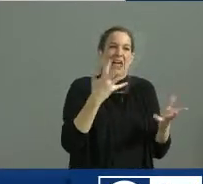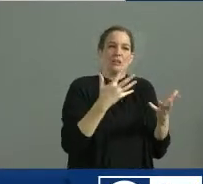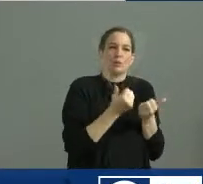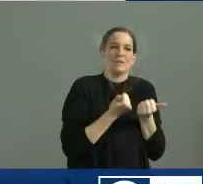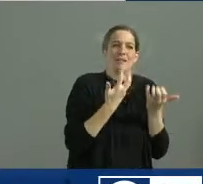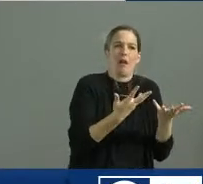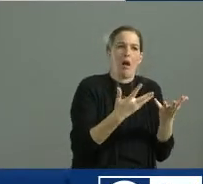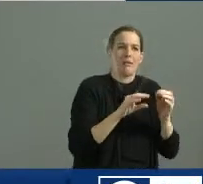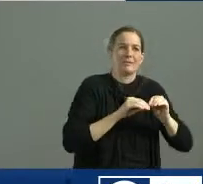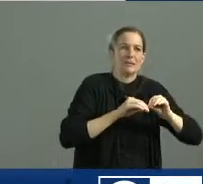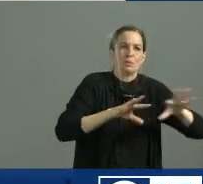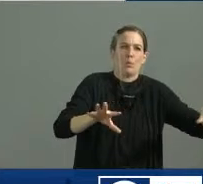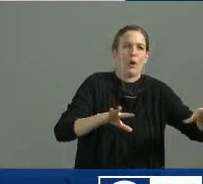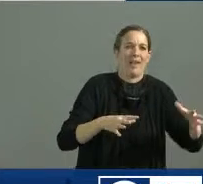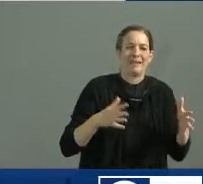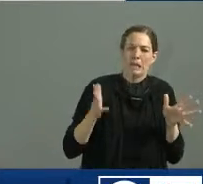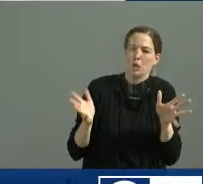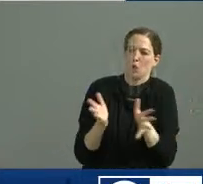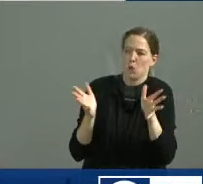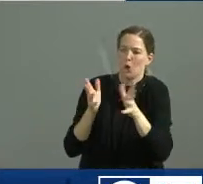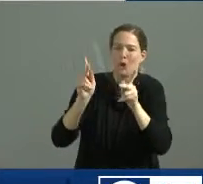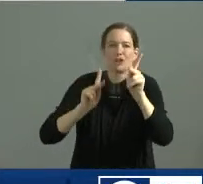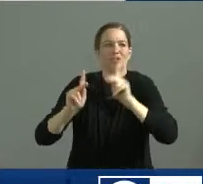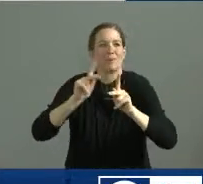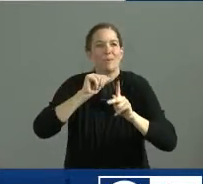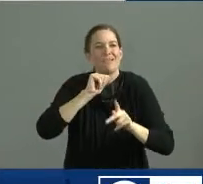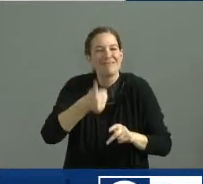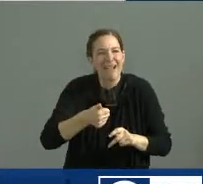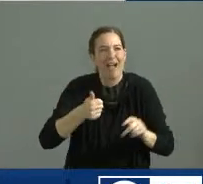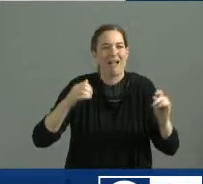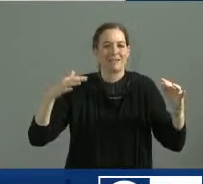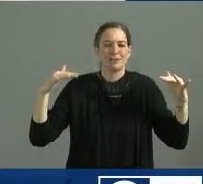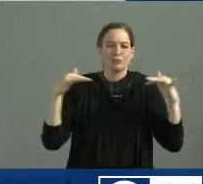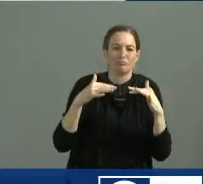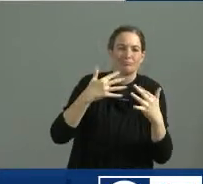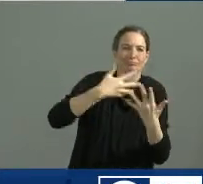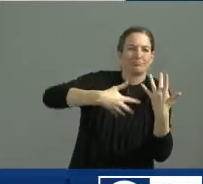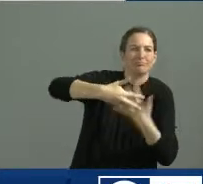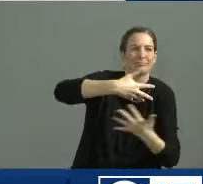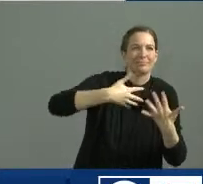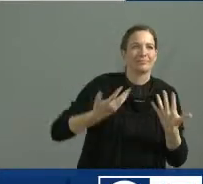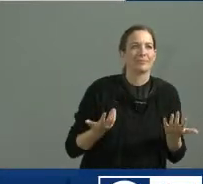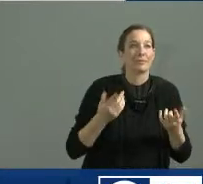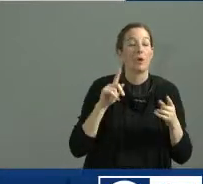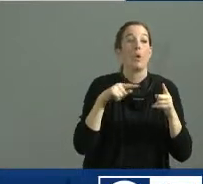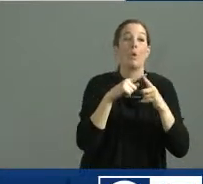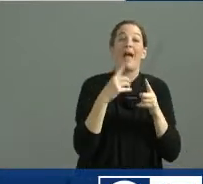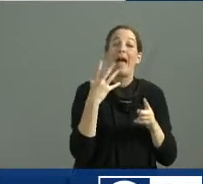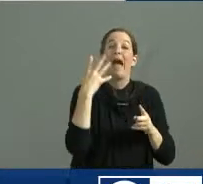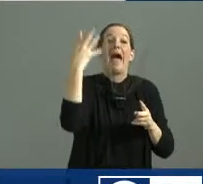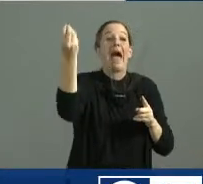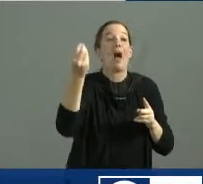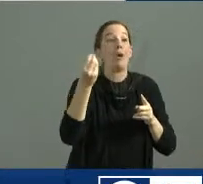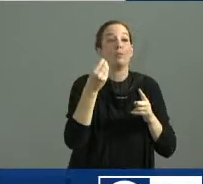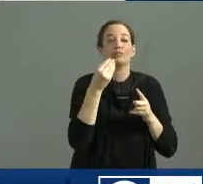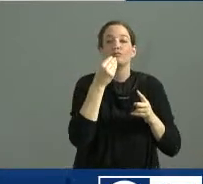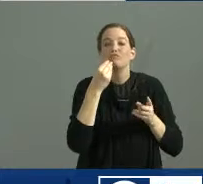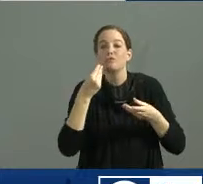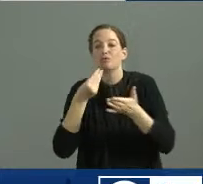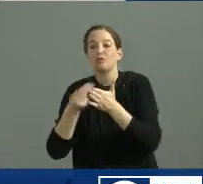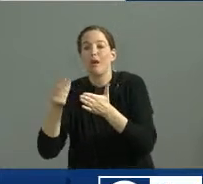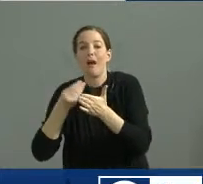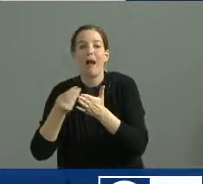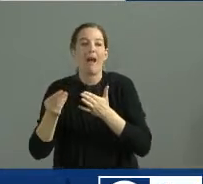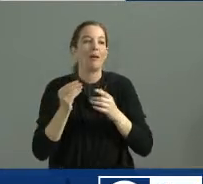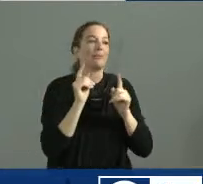and encourage people not to do that. People are great when they're going out in public and picking up the takeout, but then when they